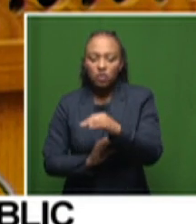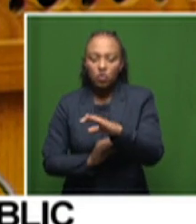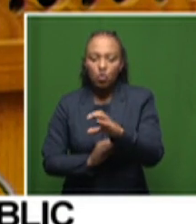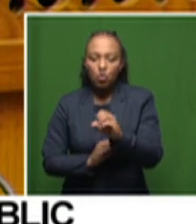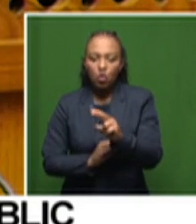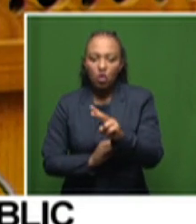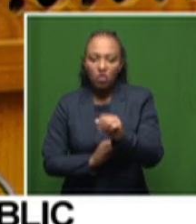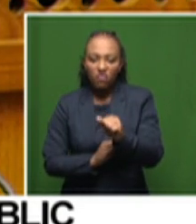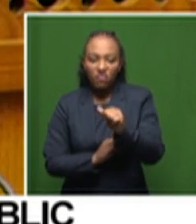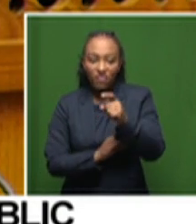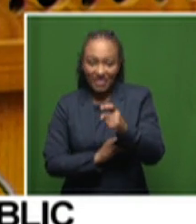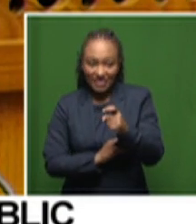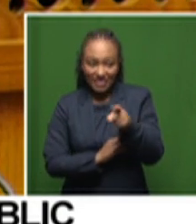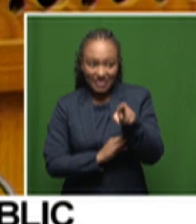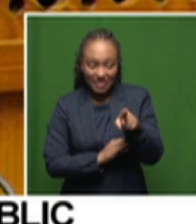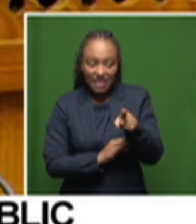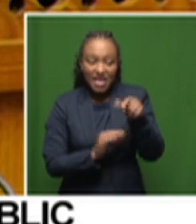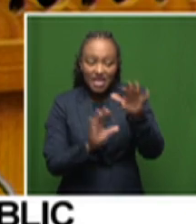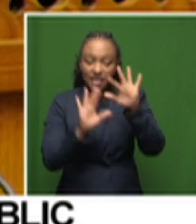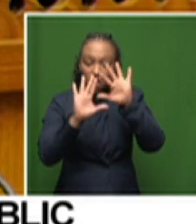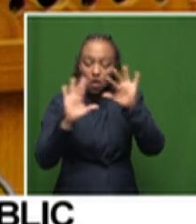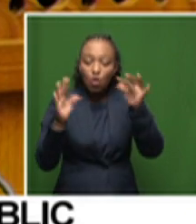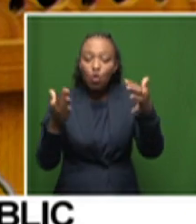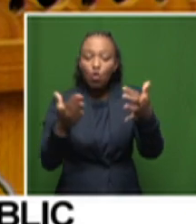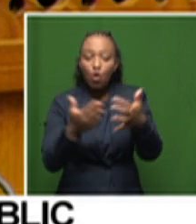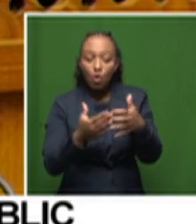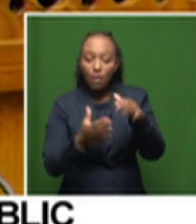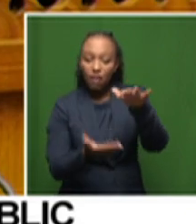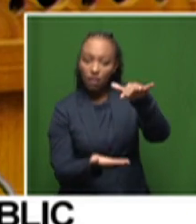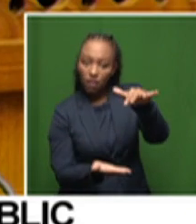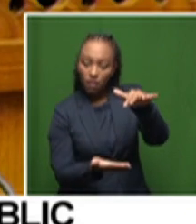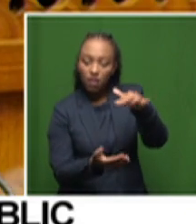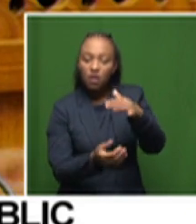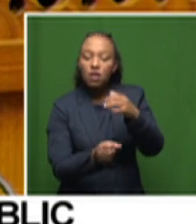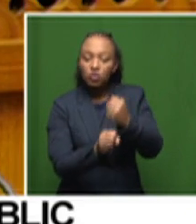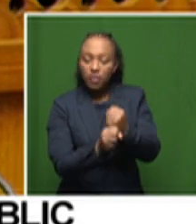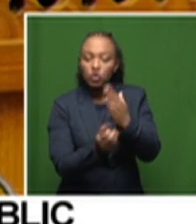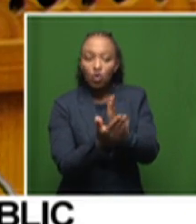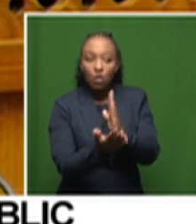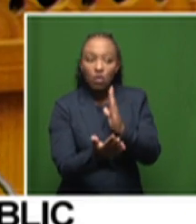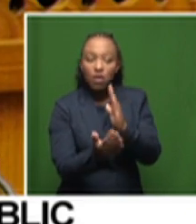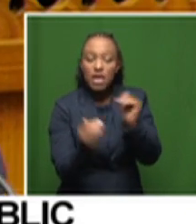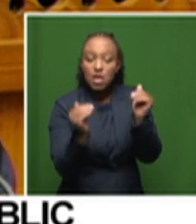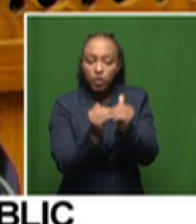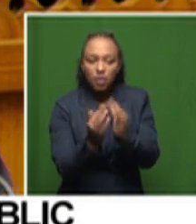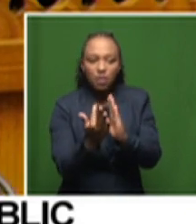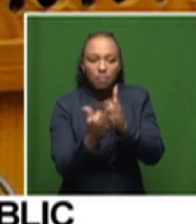a global initiative to ensure equitable access to future vaccines.